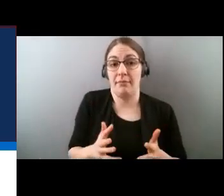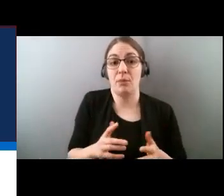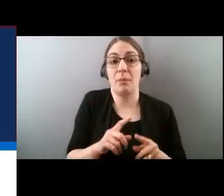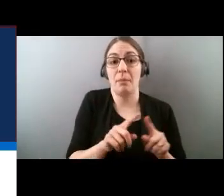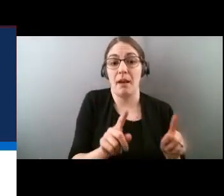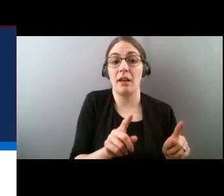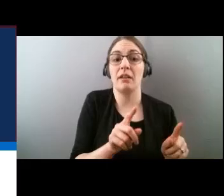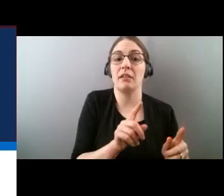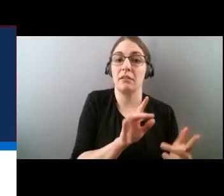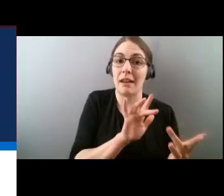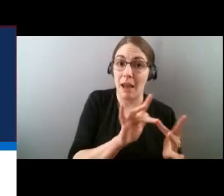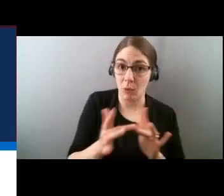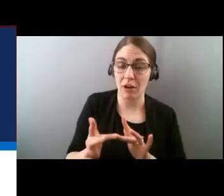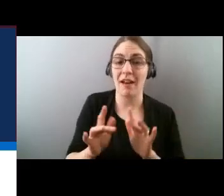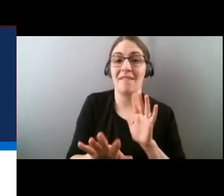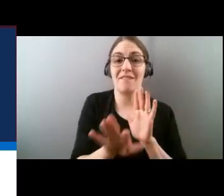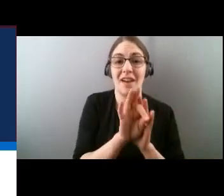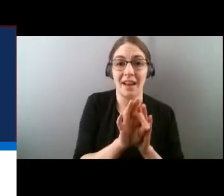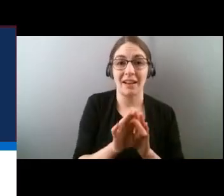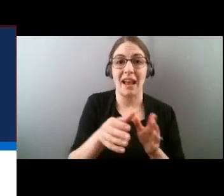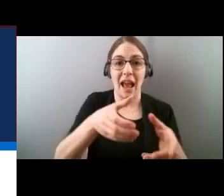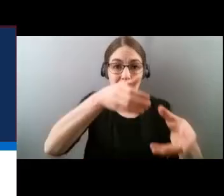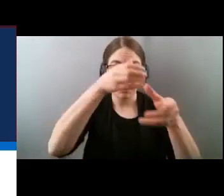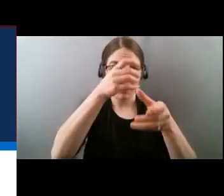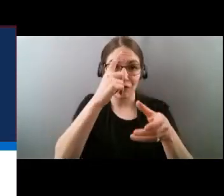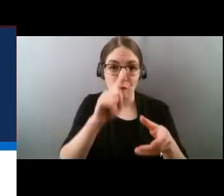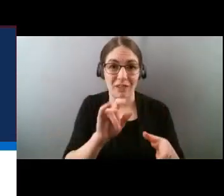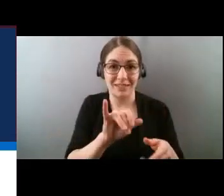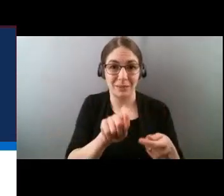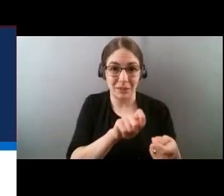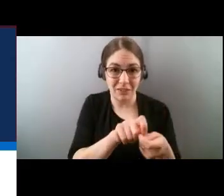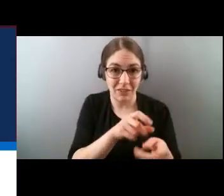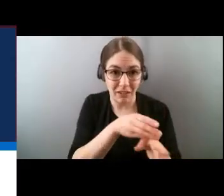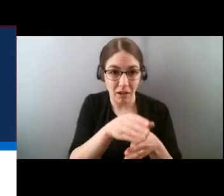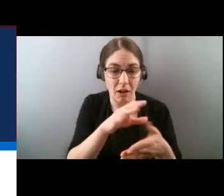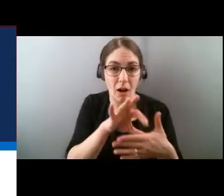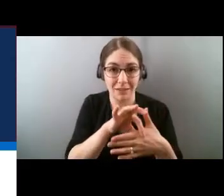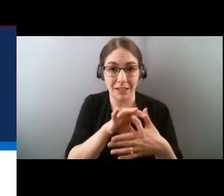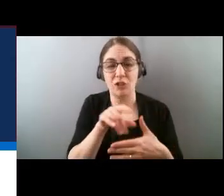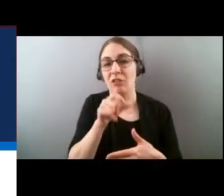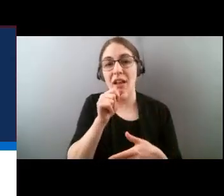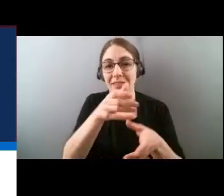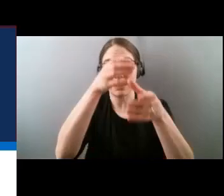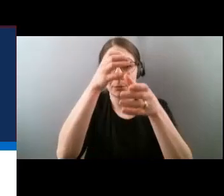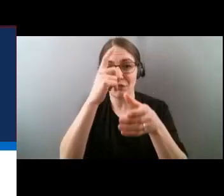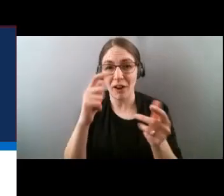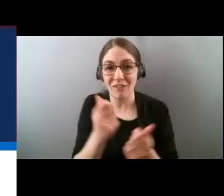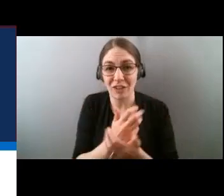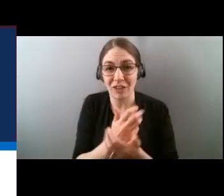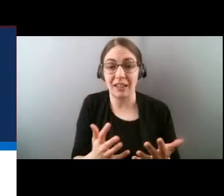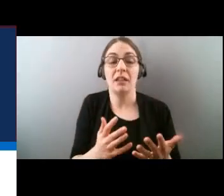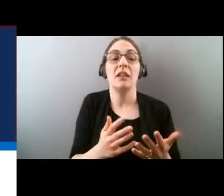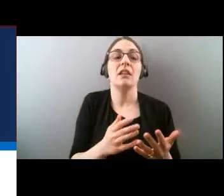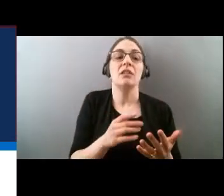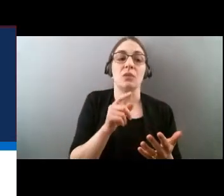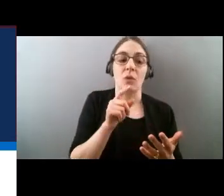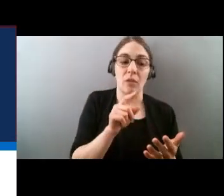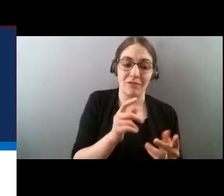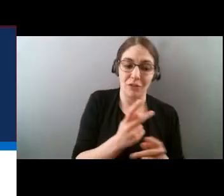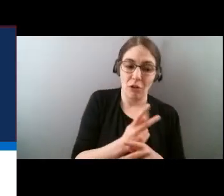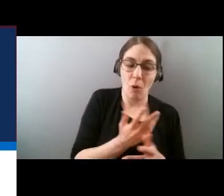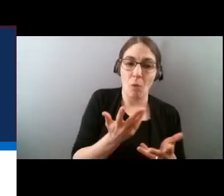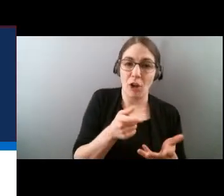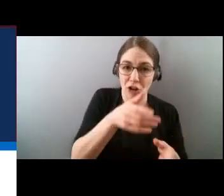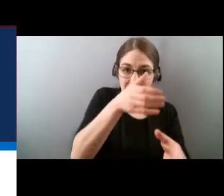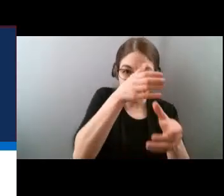content experts. You're not the expert in everything, so know what you're the expert in and then reach out to your content experts and listen to them about the things